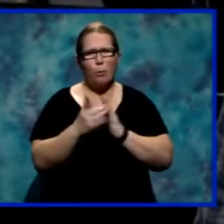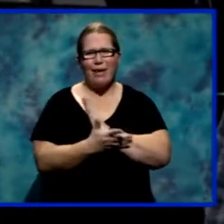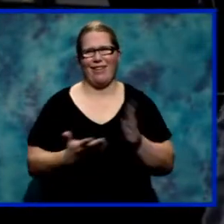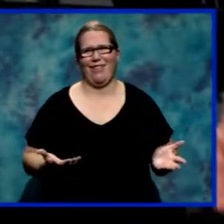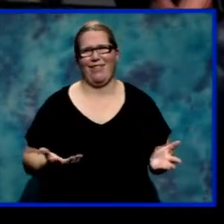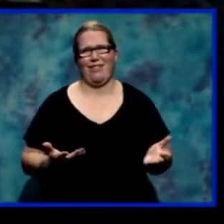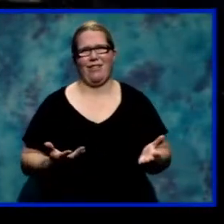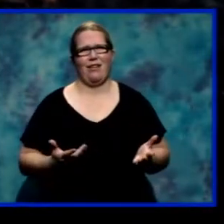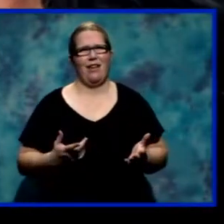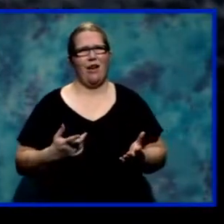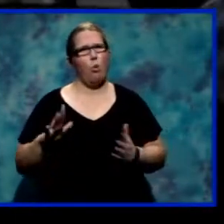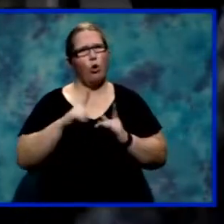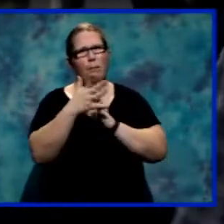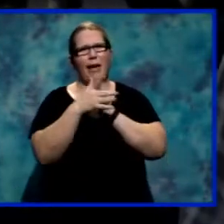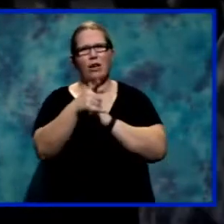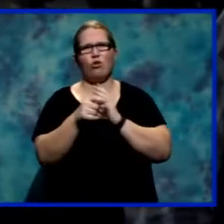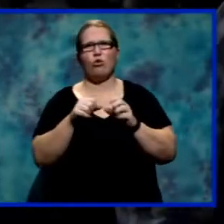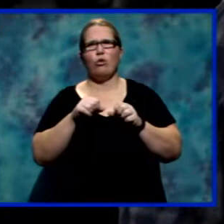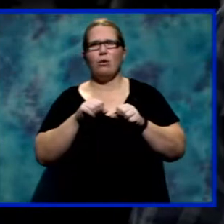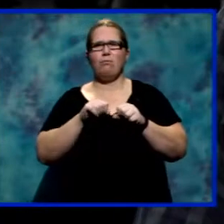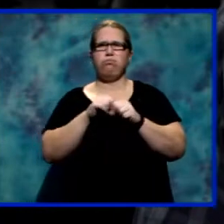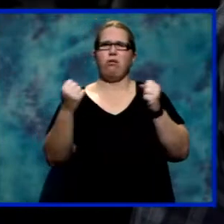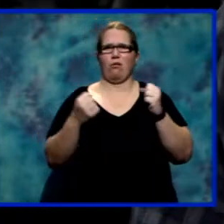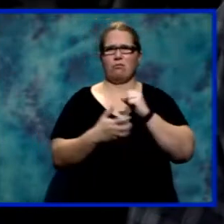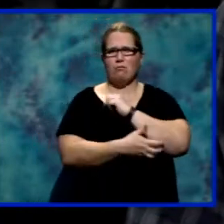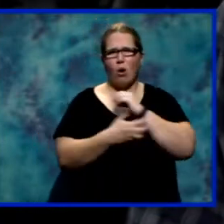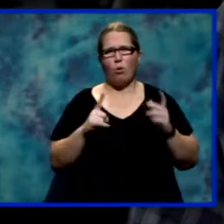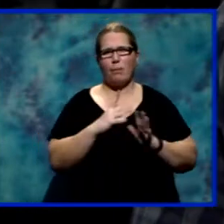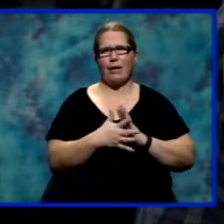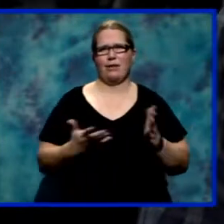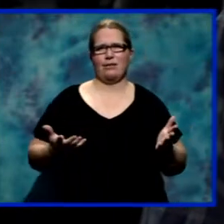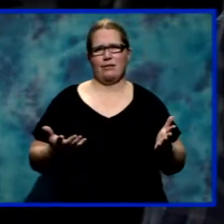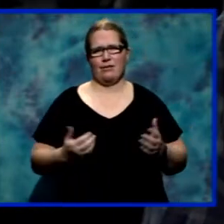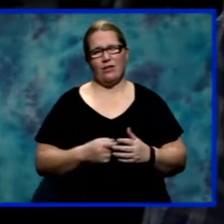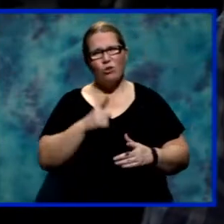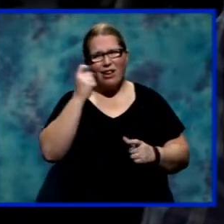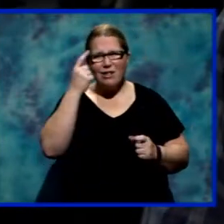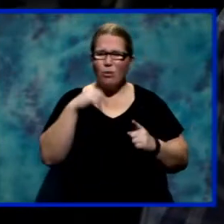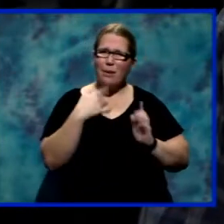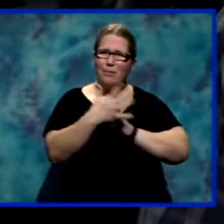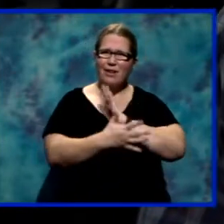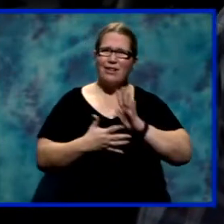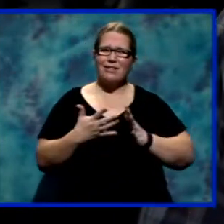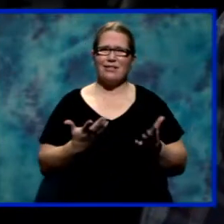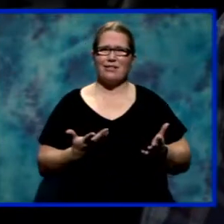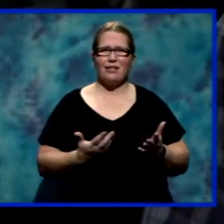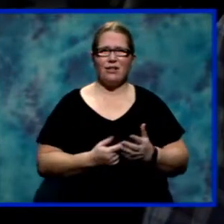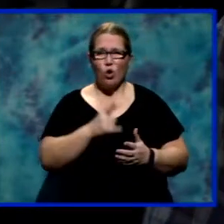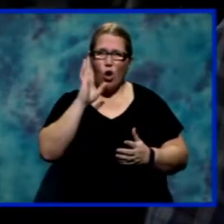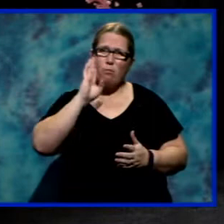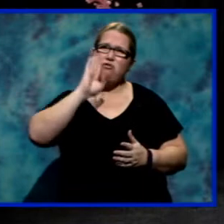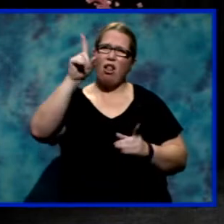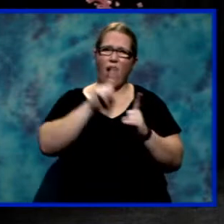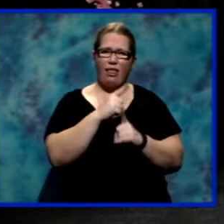Or what do you mean you're so broke you can't pay your tithe and your offerings? Well, do you kind of know what I'm saying here? Have you heard preaching like that?